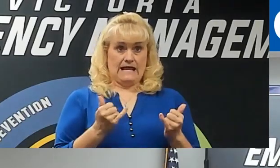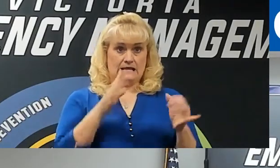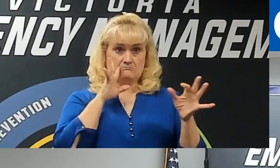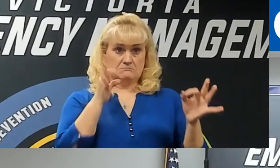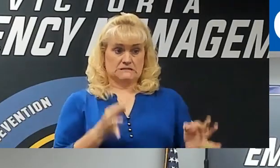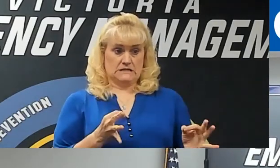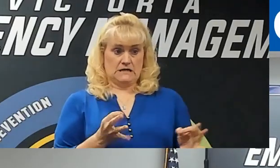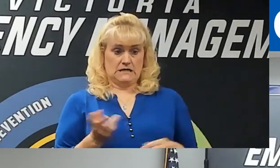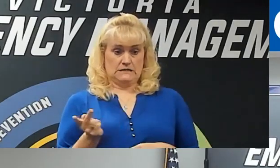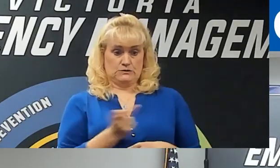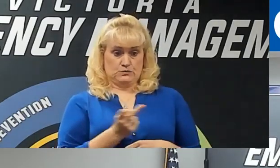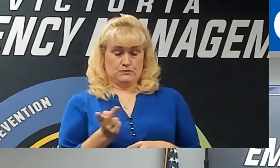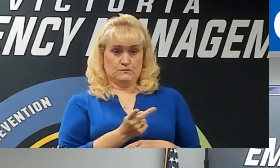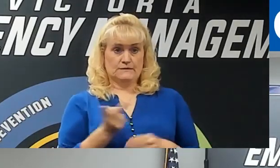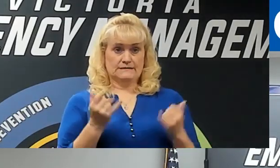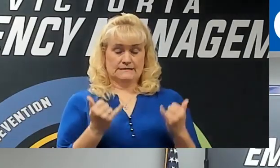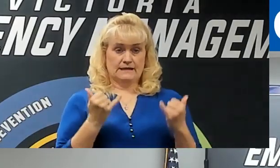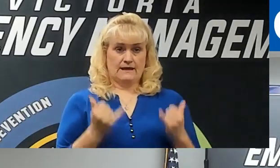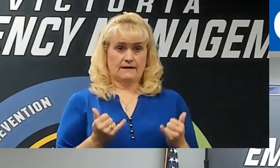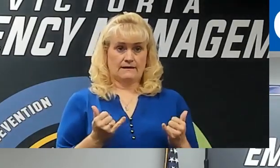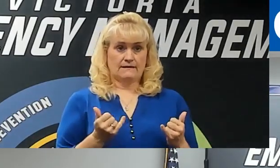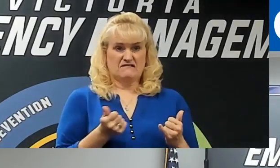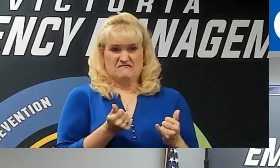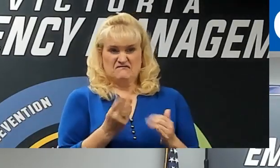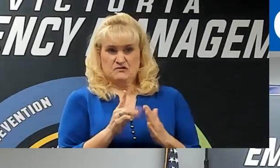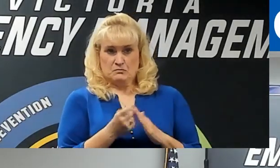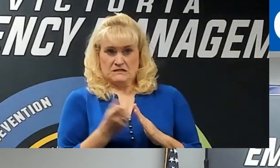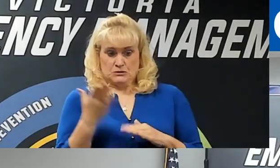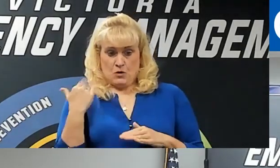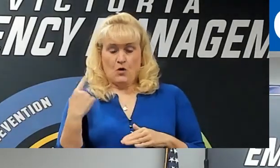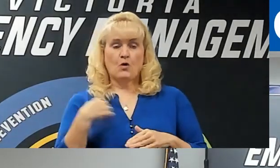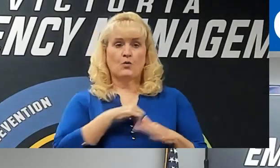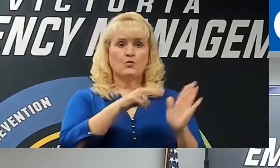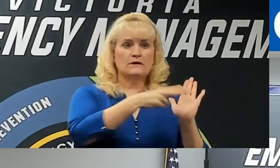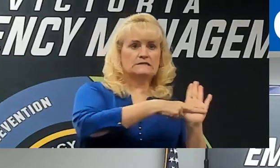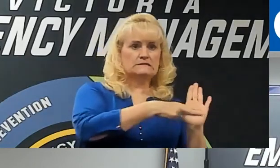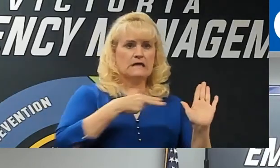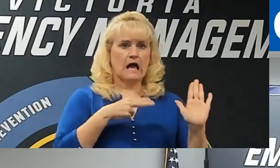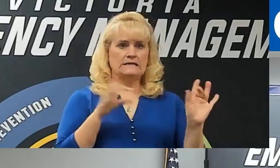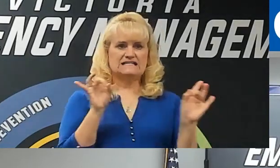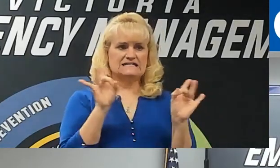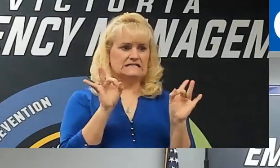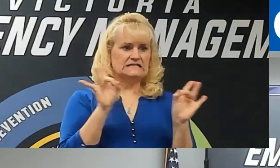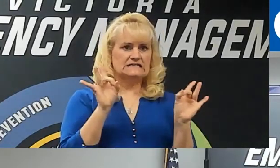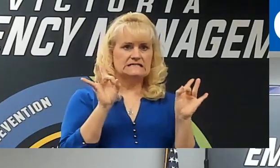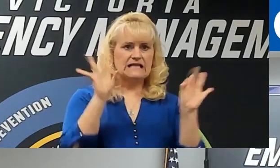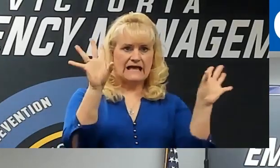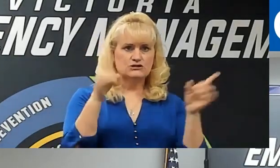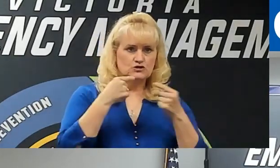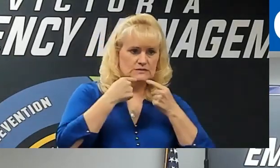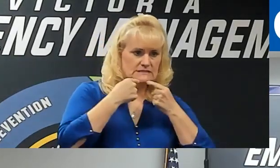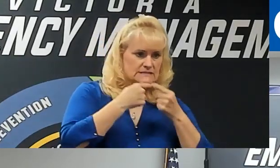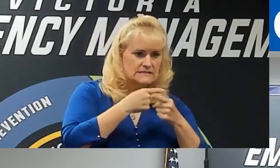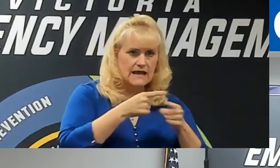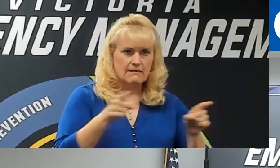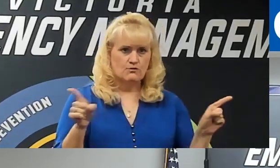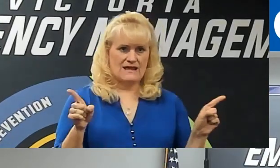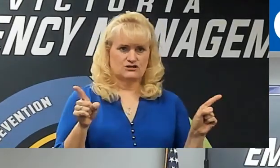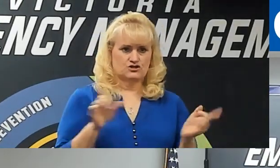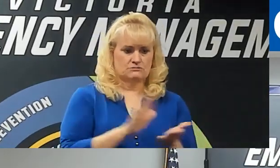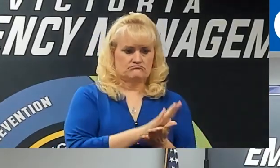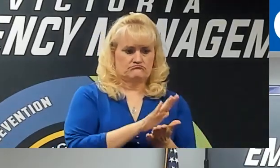judge and I a few moments ago did sign disaster declarations for both the